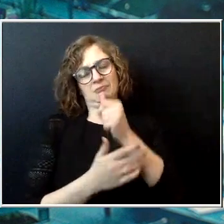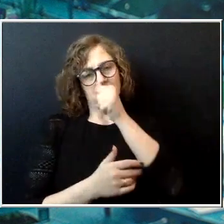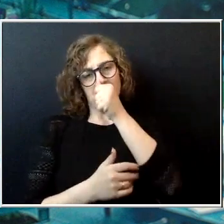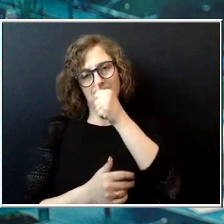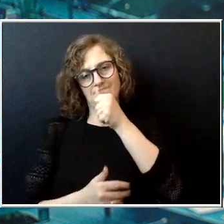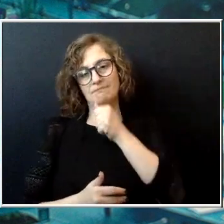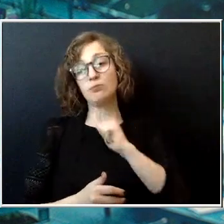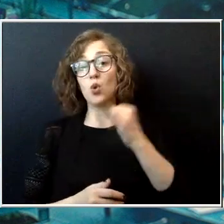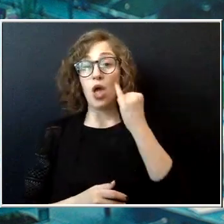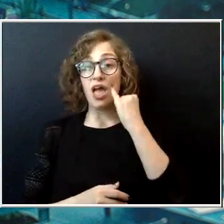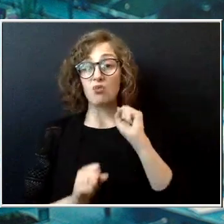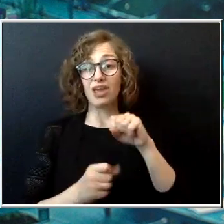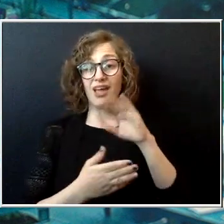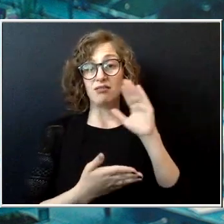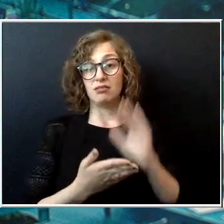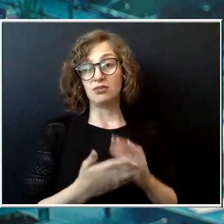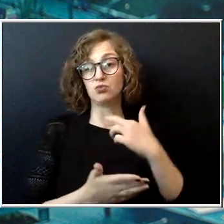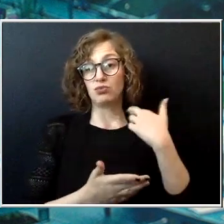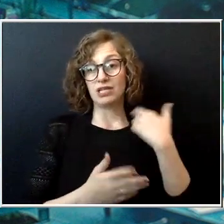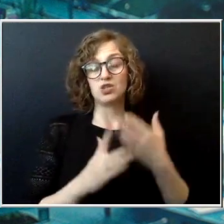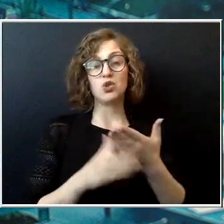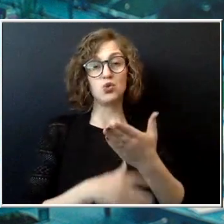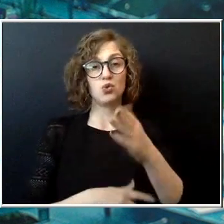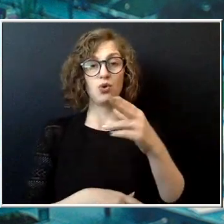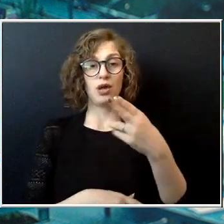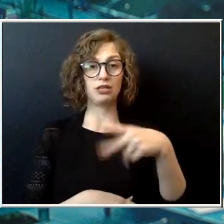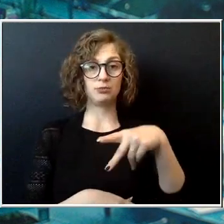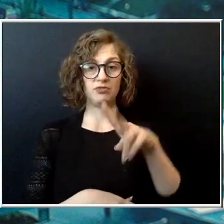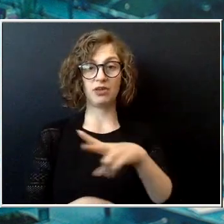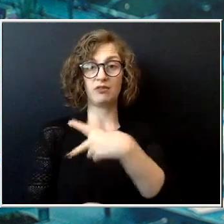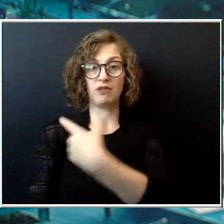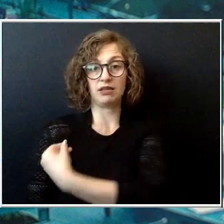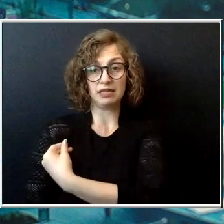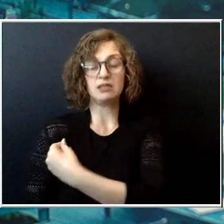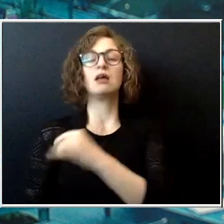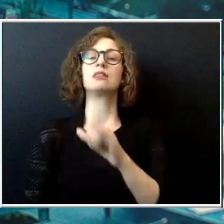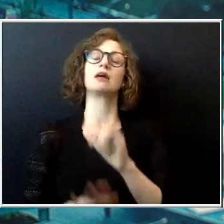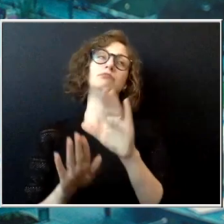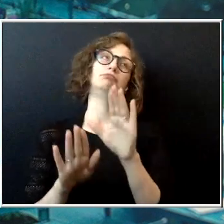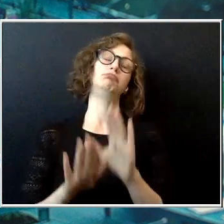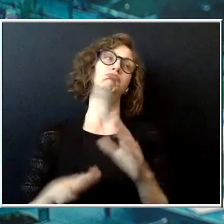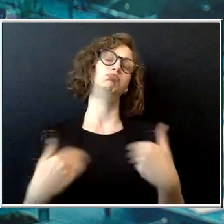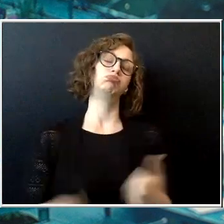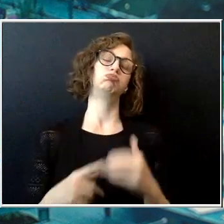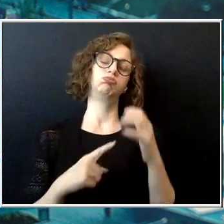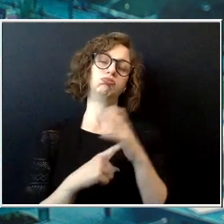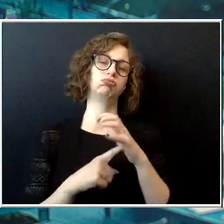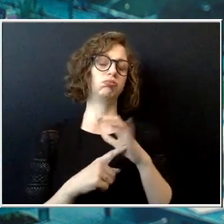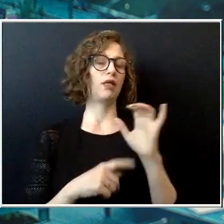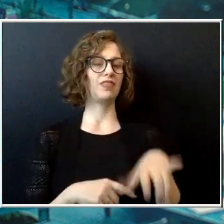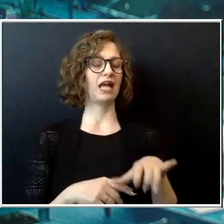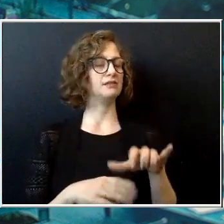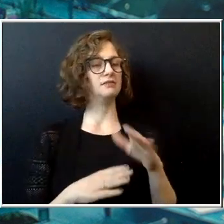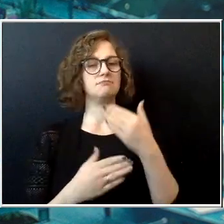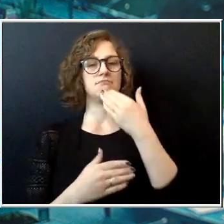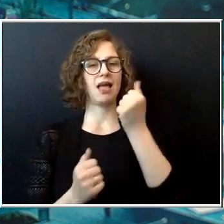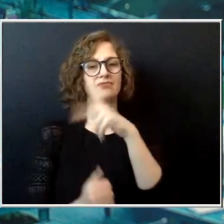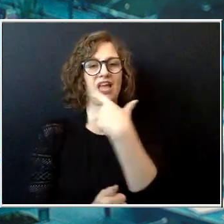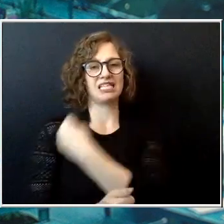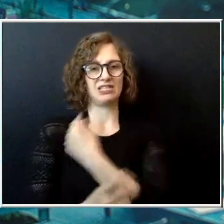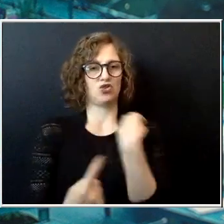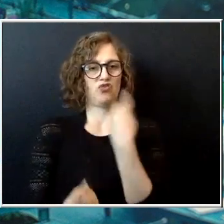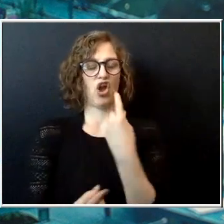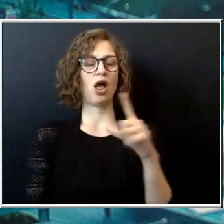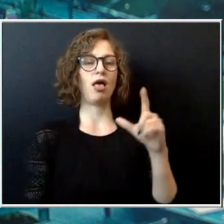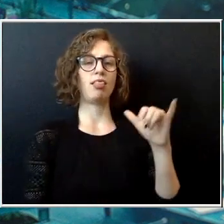vaccination, that would be an incredible achievement as well. So that is our greatest vaccine so far. Lynch syndrome, breast